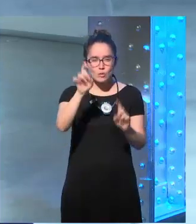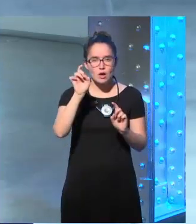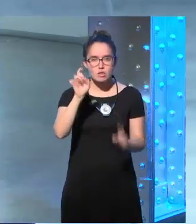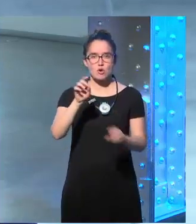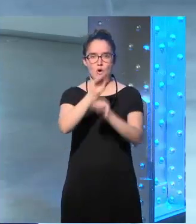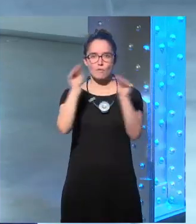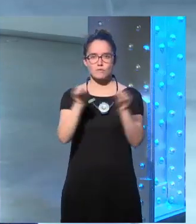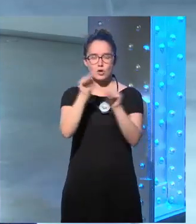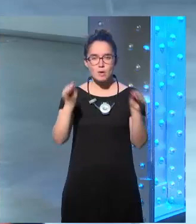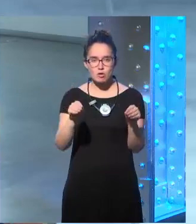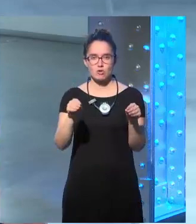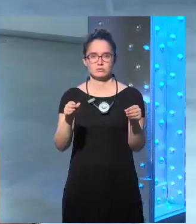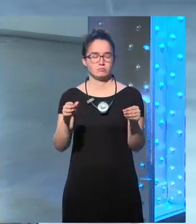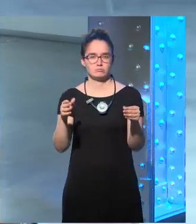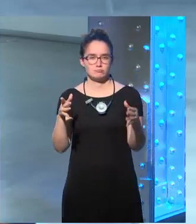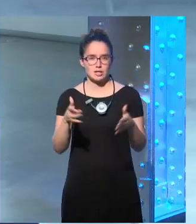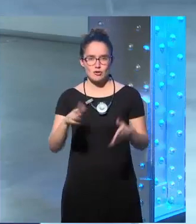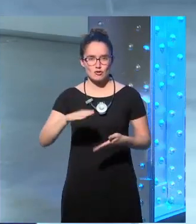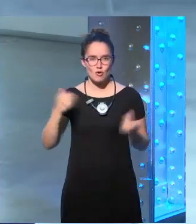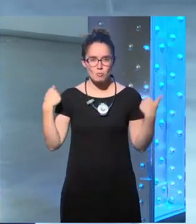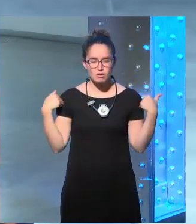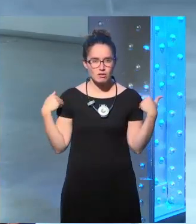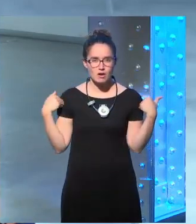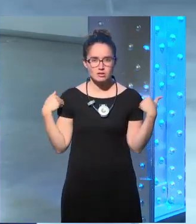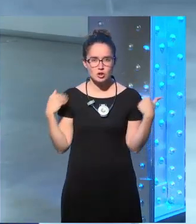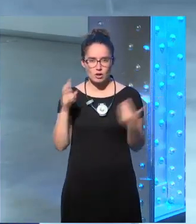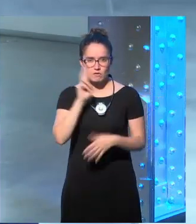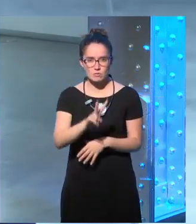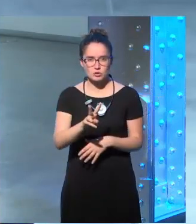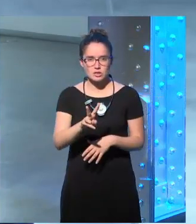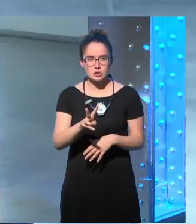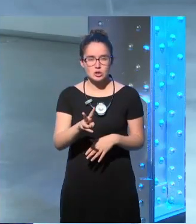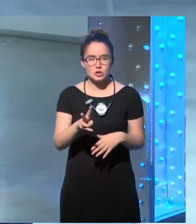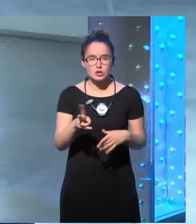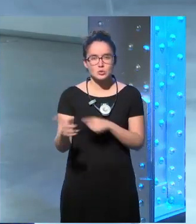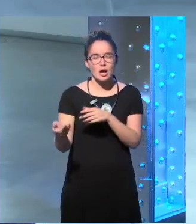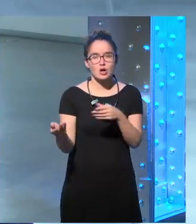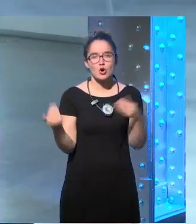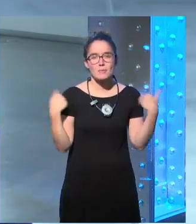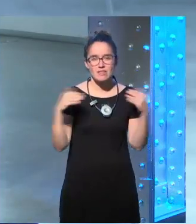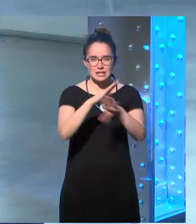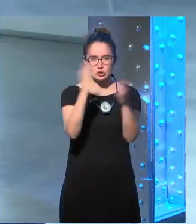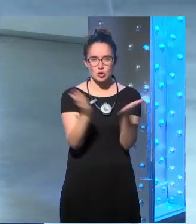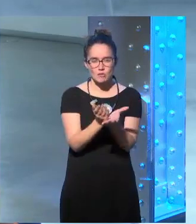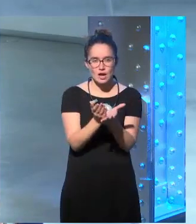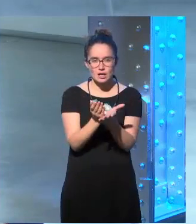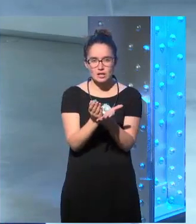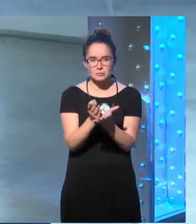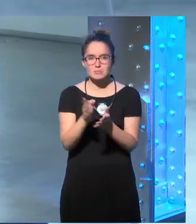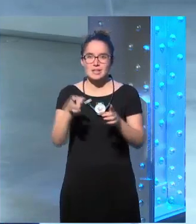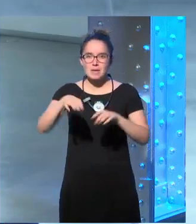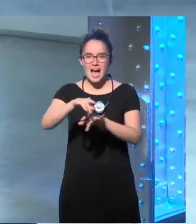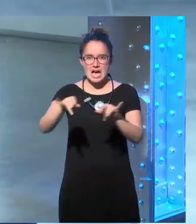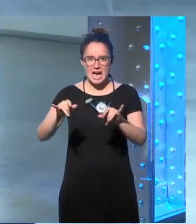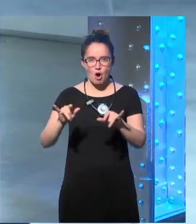pace of change is not being kept by the education and the training in certain skills. We're